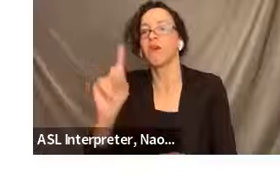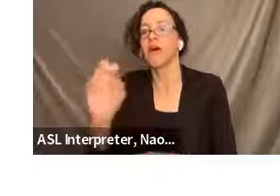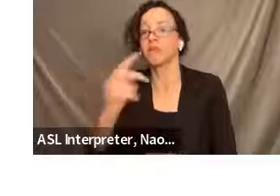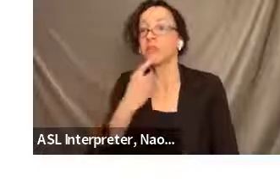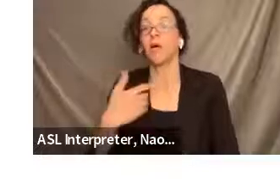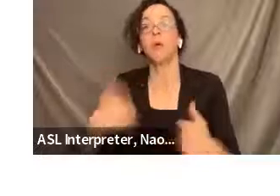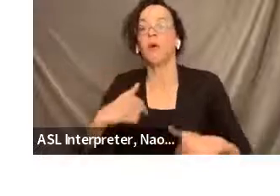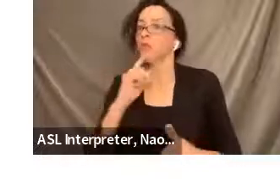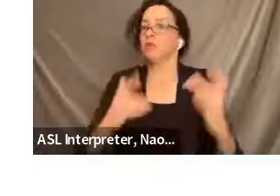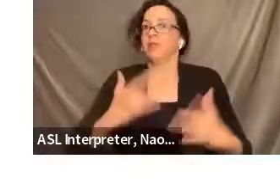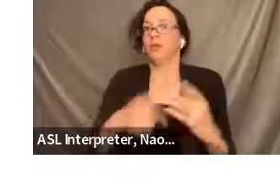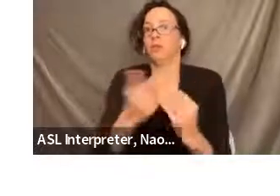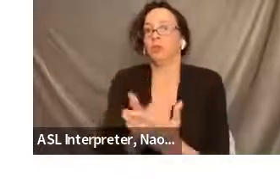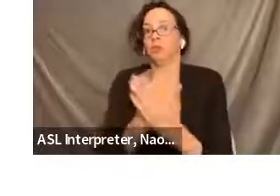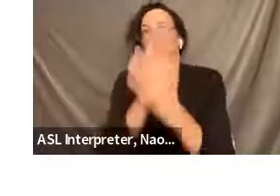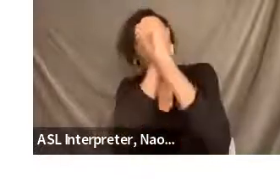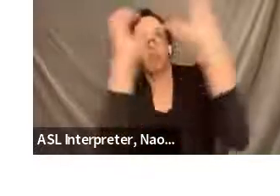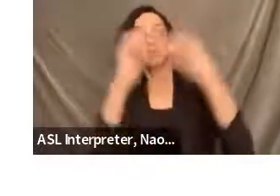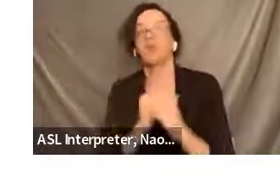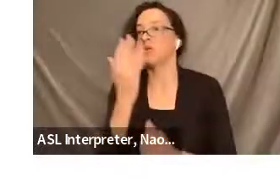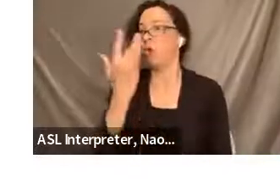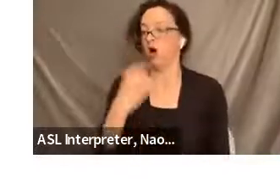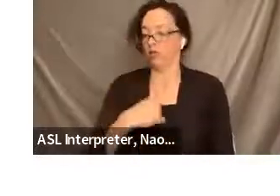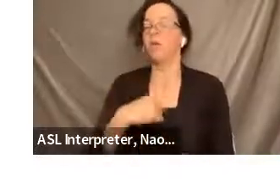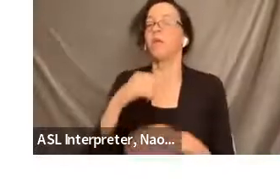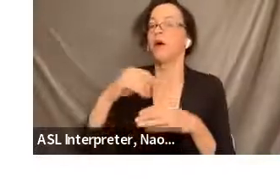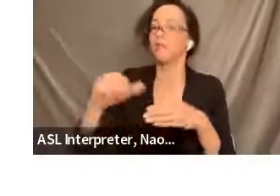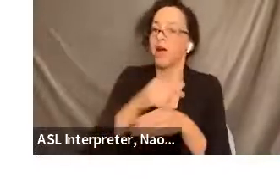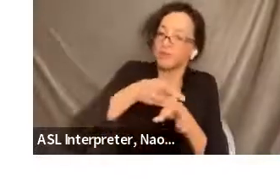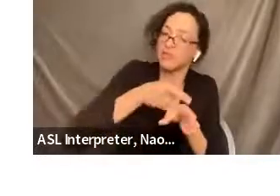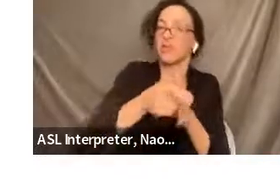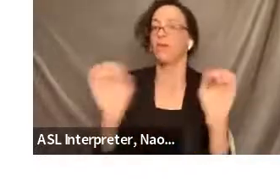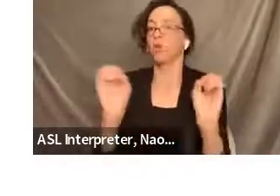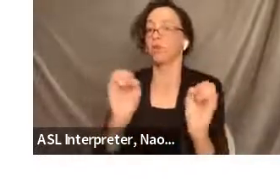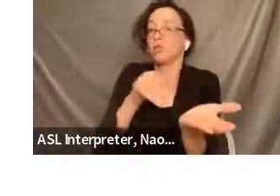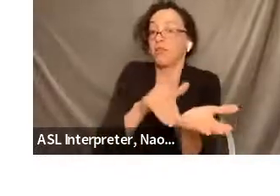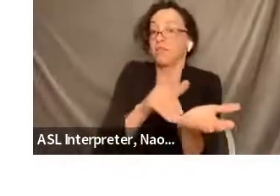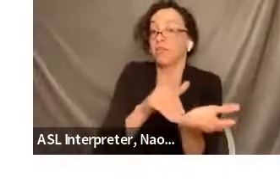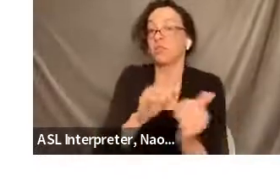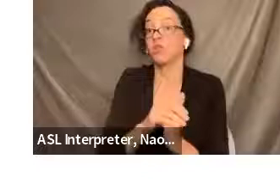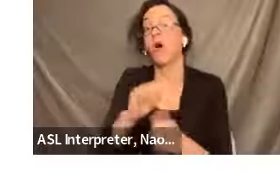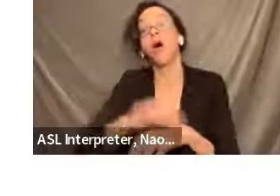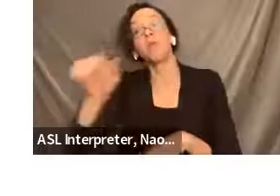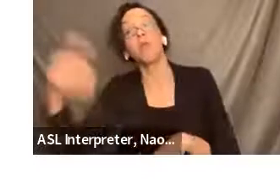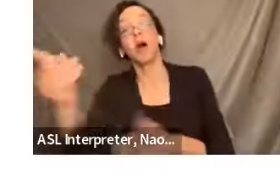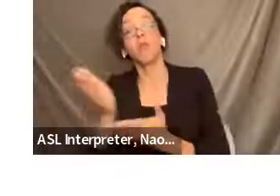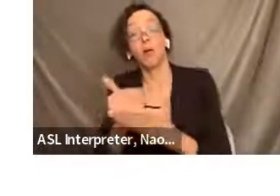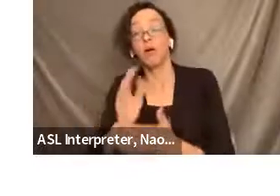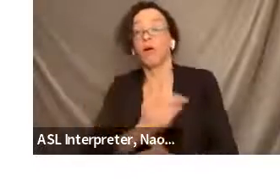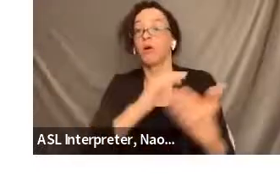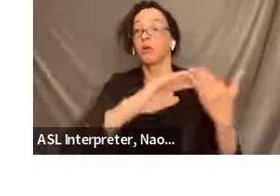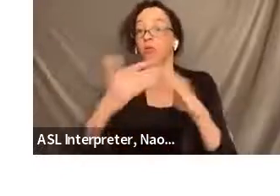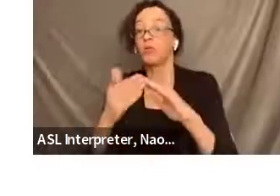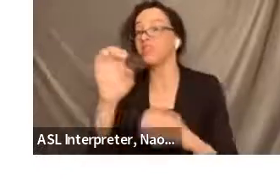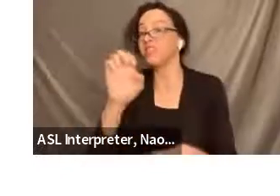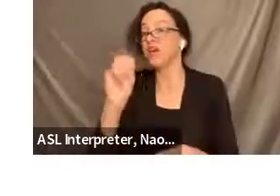vision because as a practicing emergency physician on the other end, you know, our community EMTs and paramedics are truly